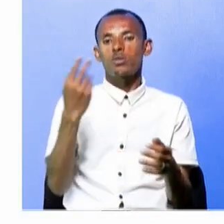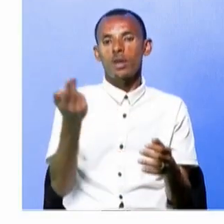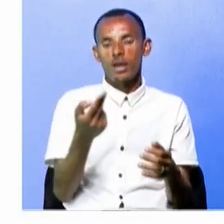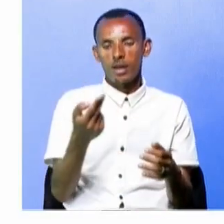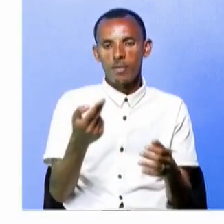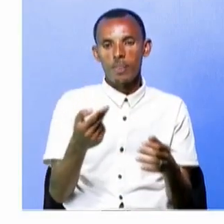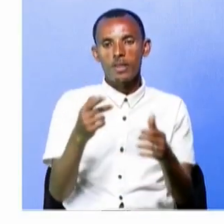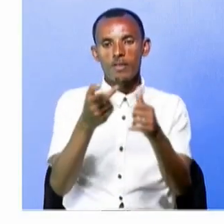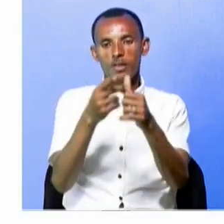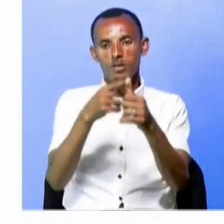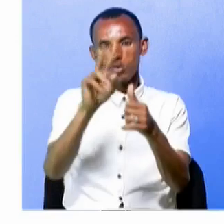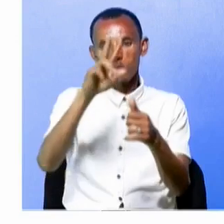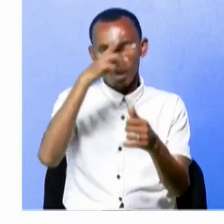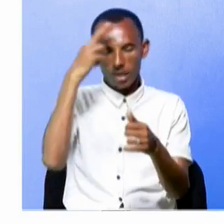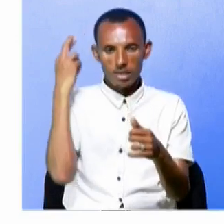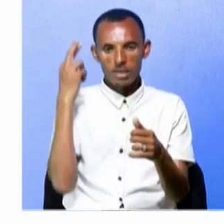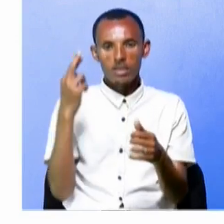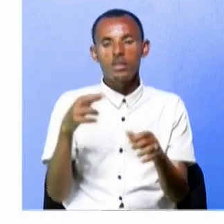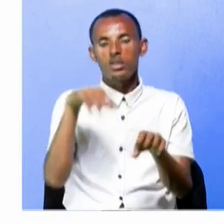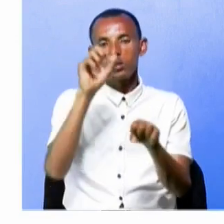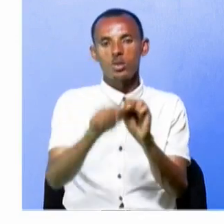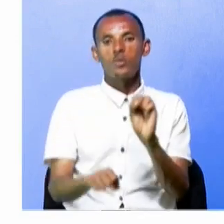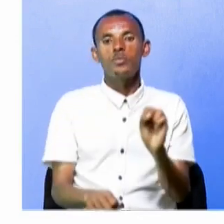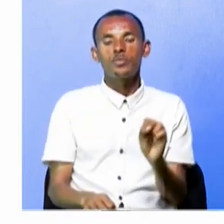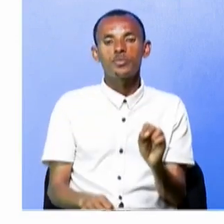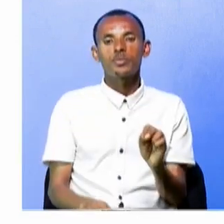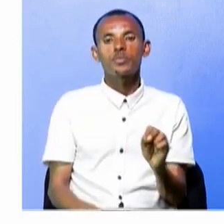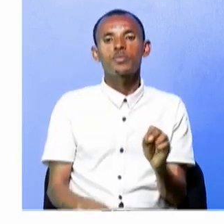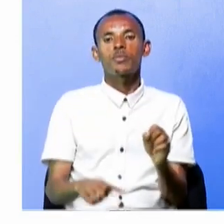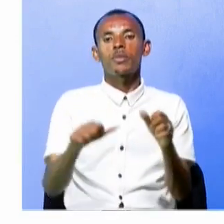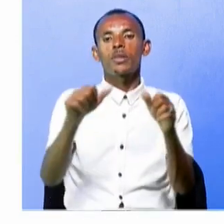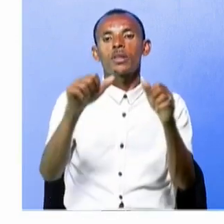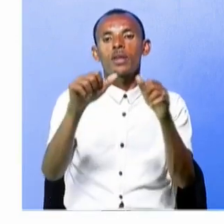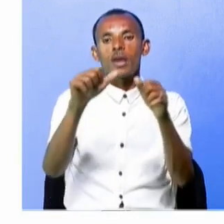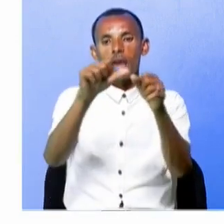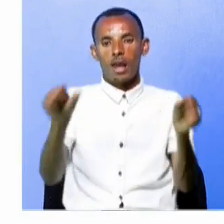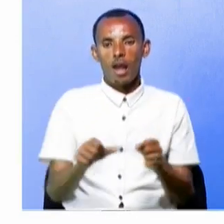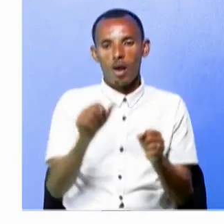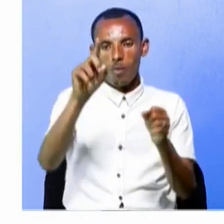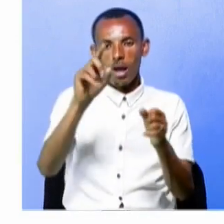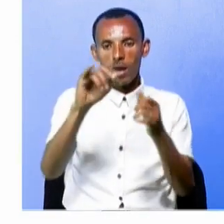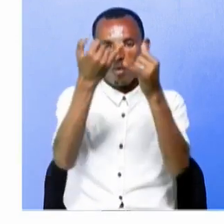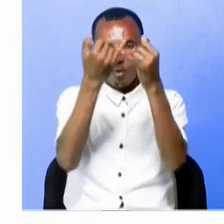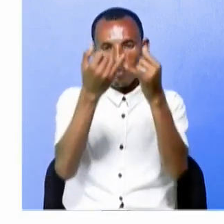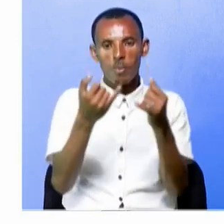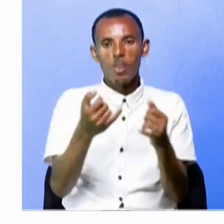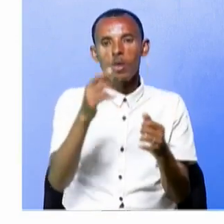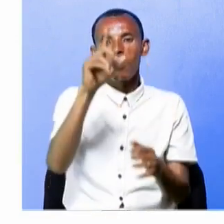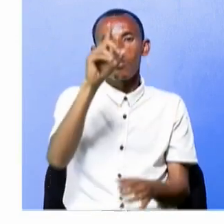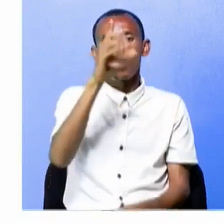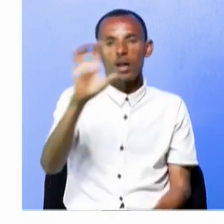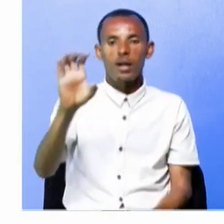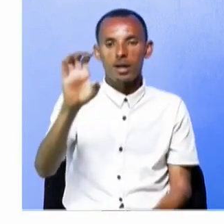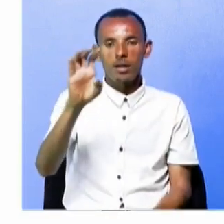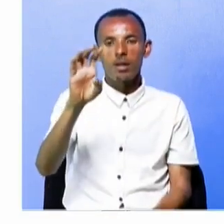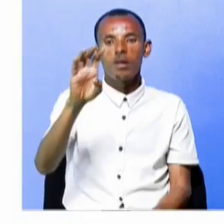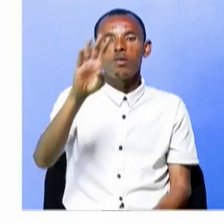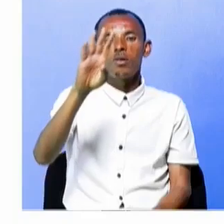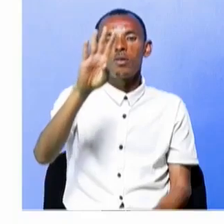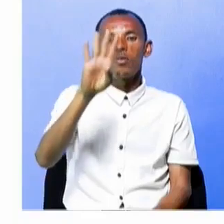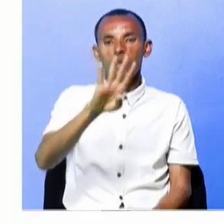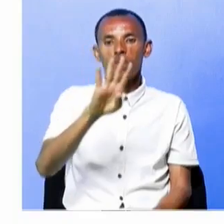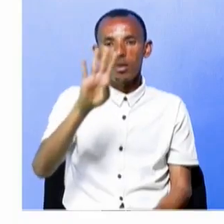the first two cases. So area one, say 144